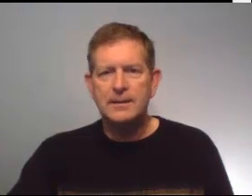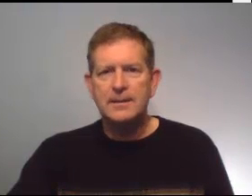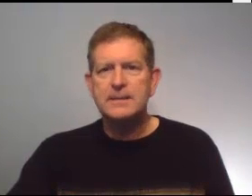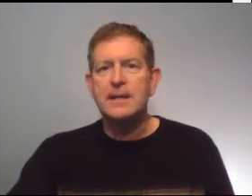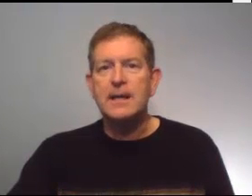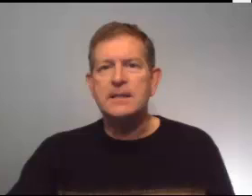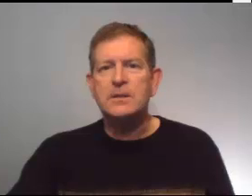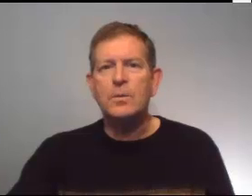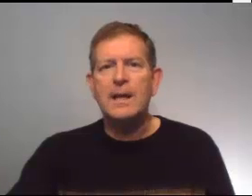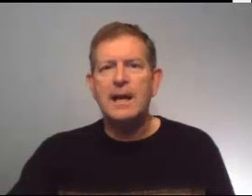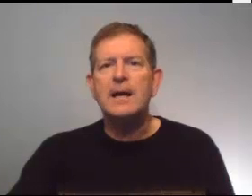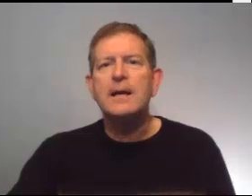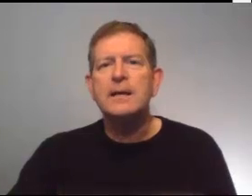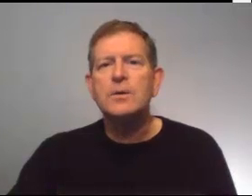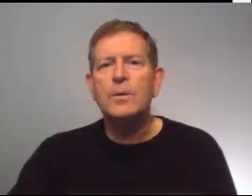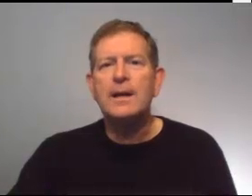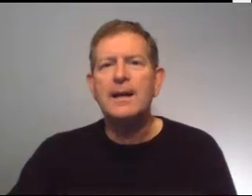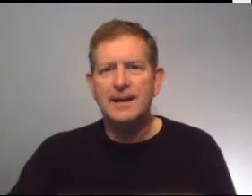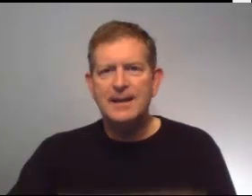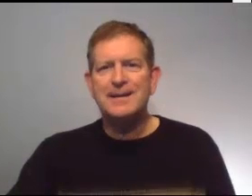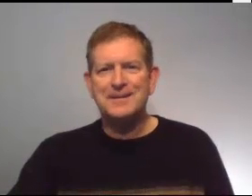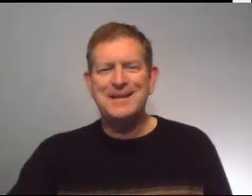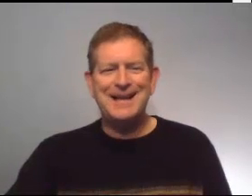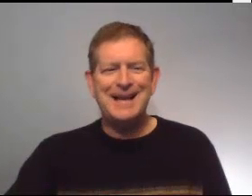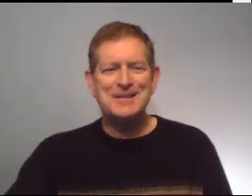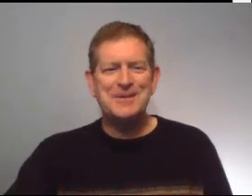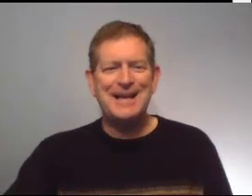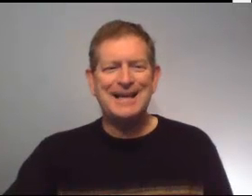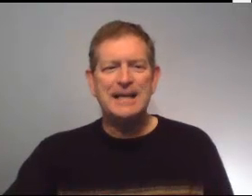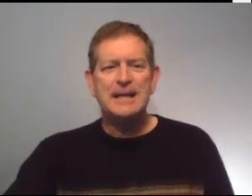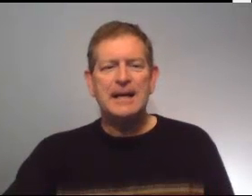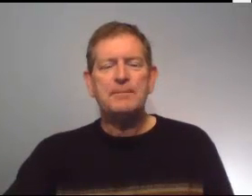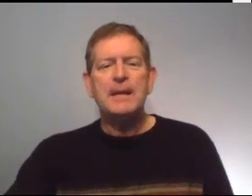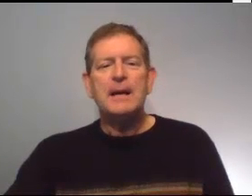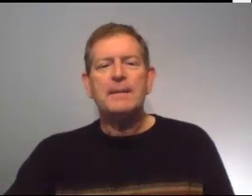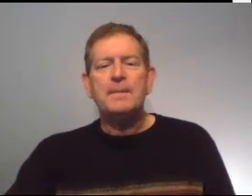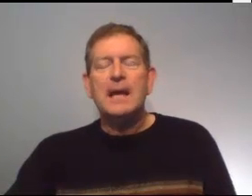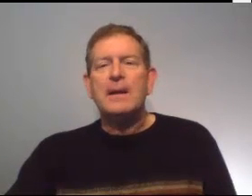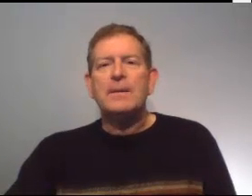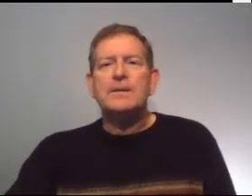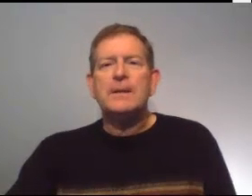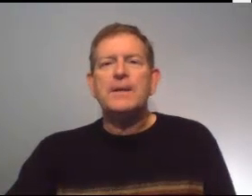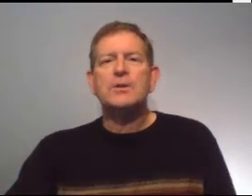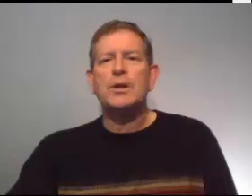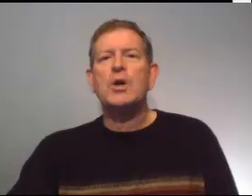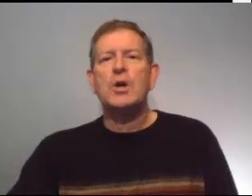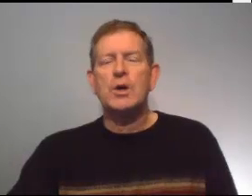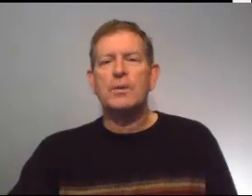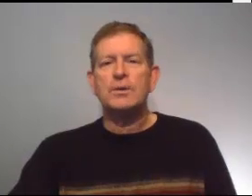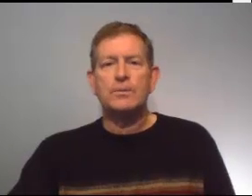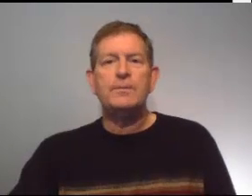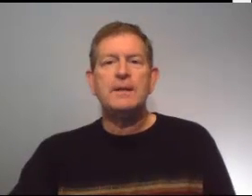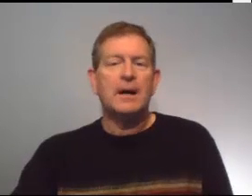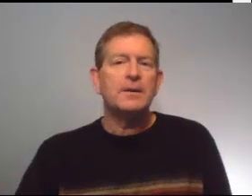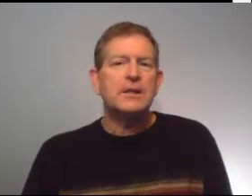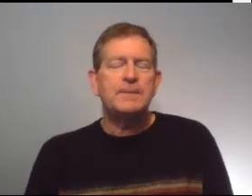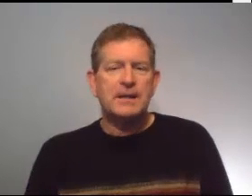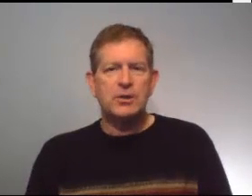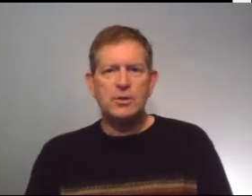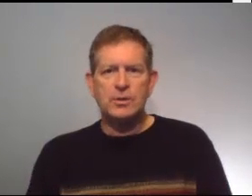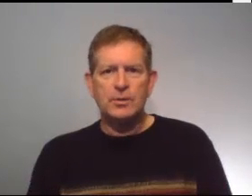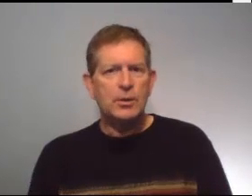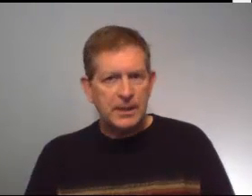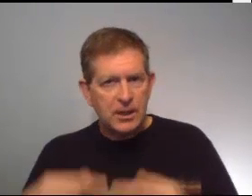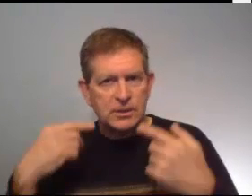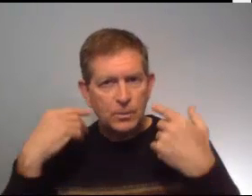escuela. It's escuela, escuela. Okay, la escuela. Some things are going to occur which would be